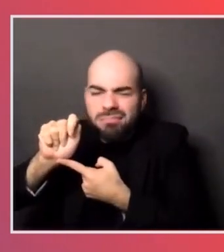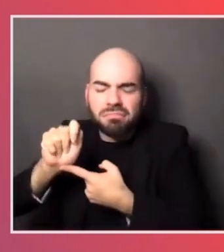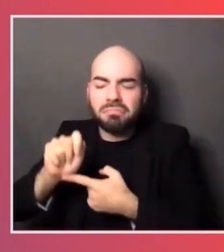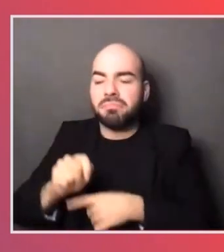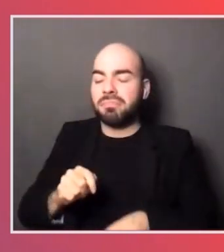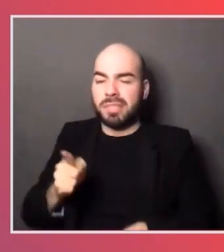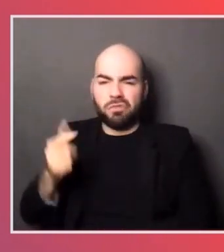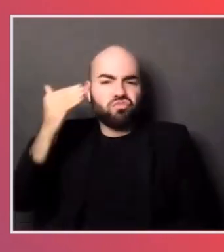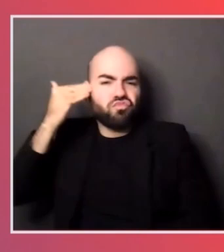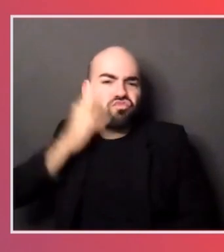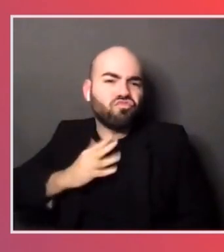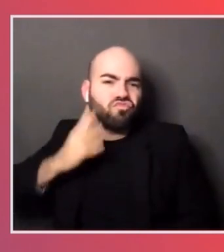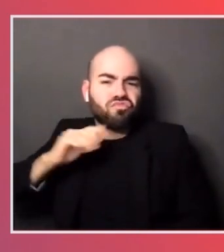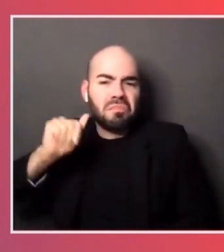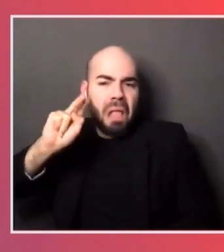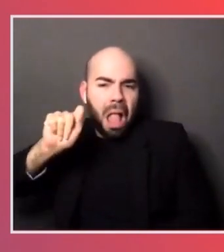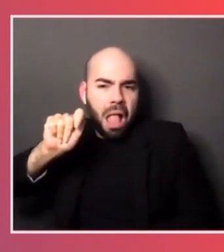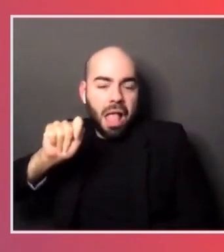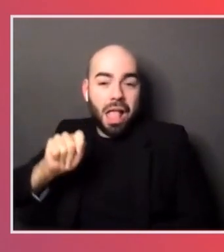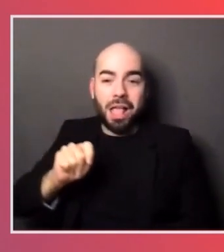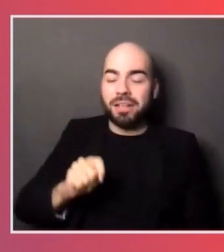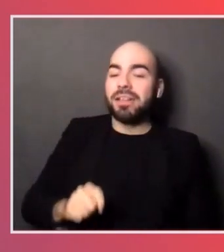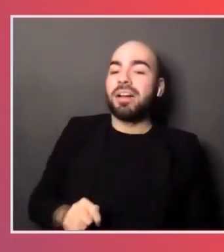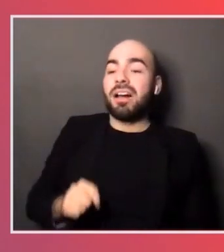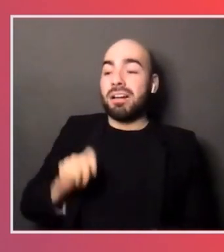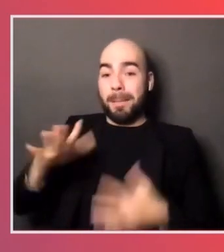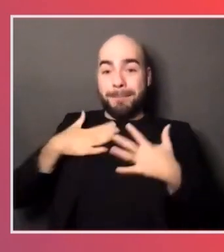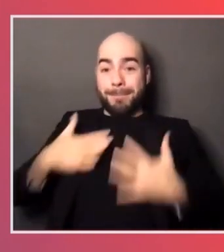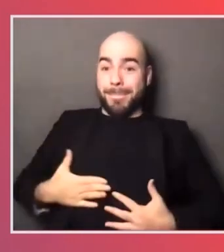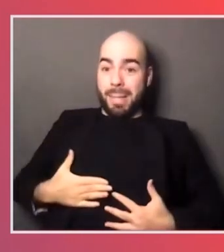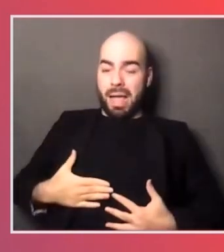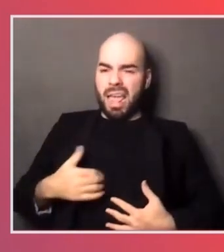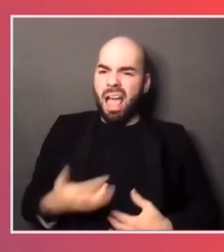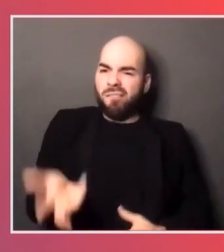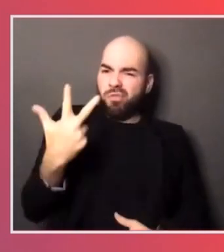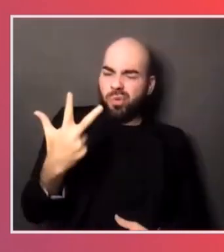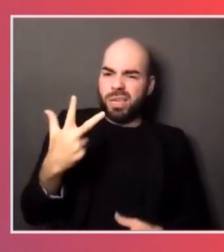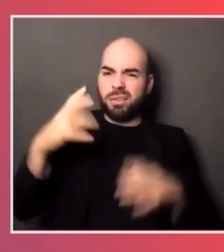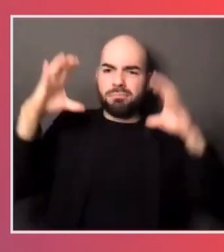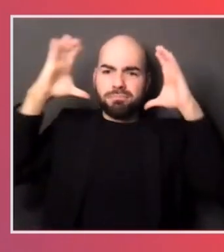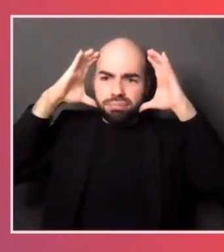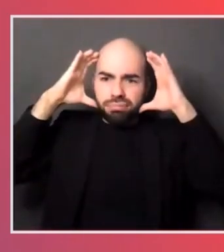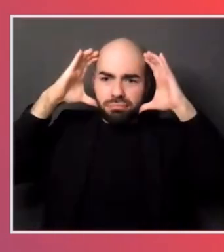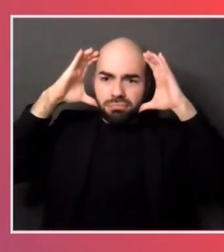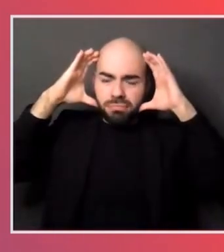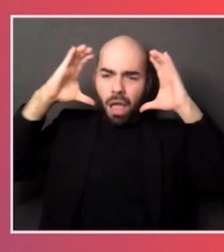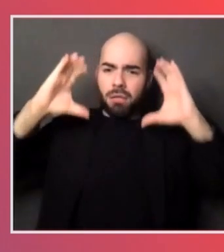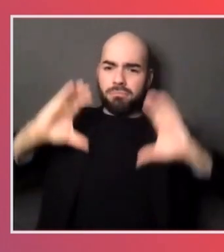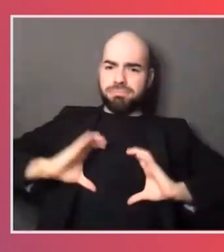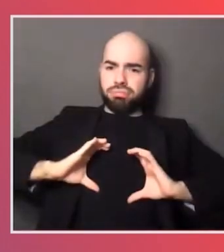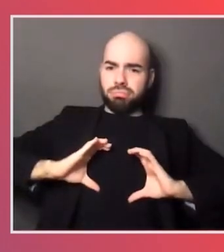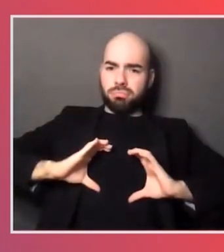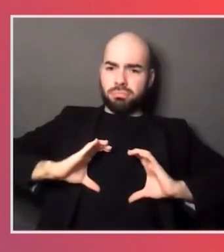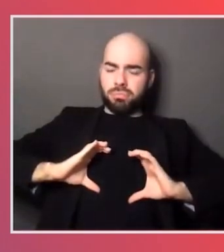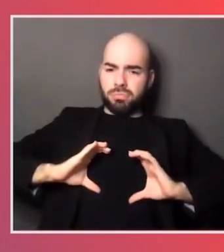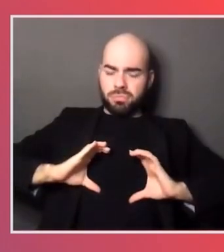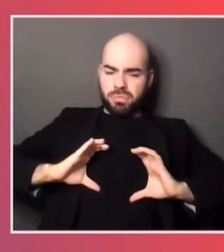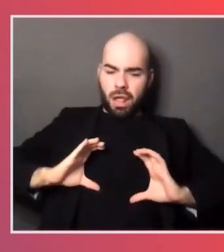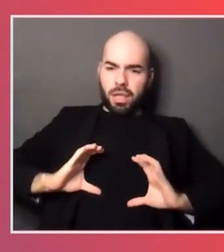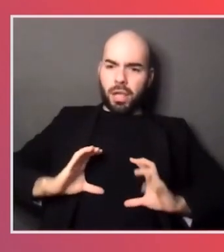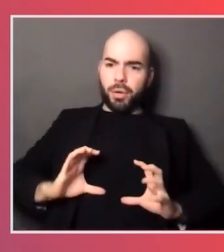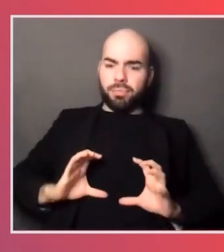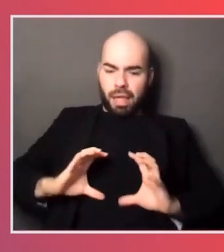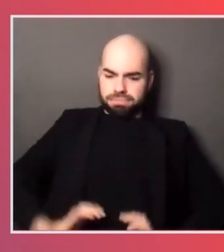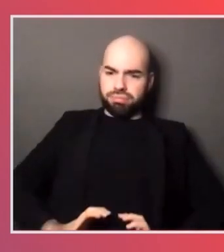subdivided into 3 parts: head, abdomen, and thorax. So I'd probably go with